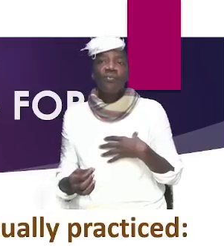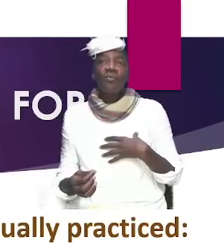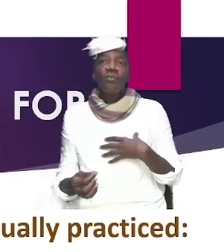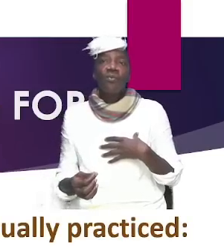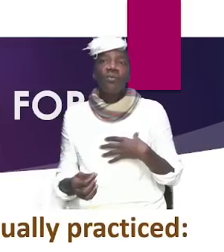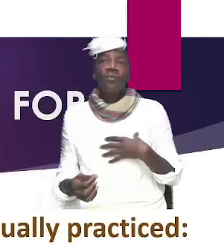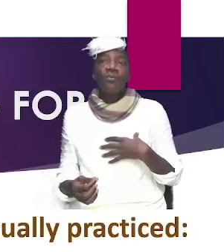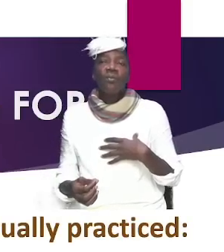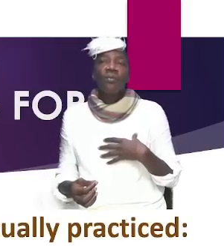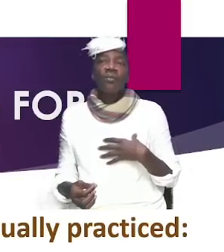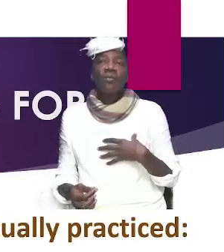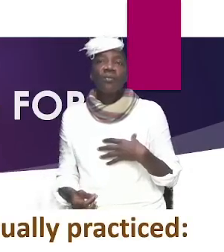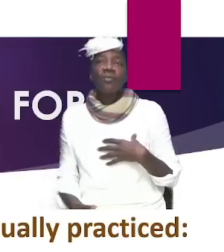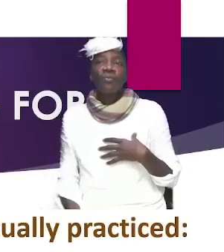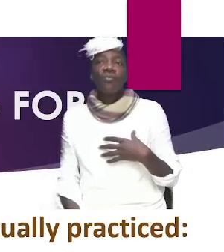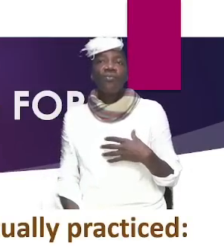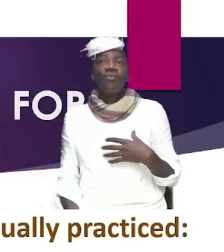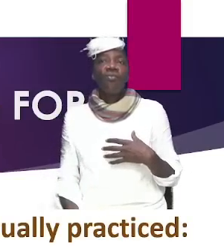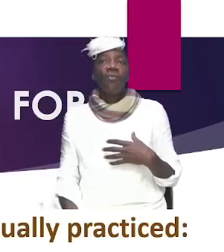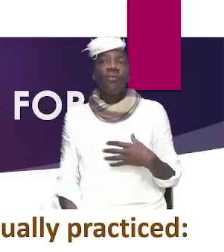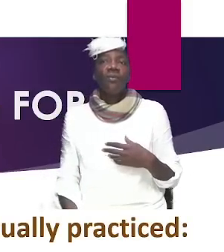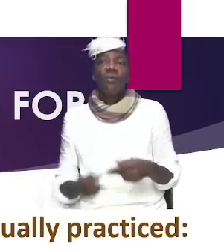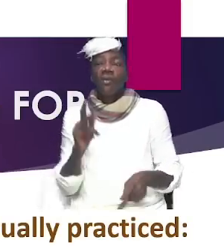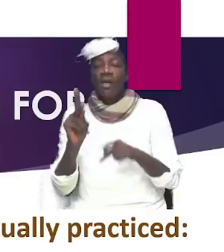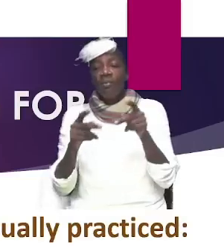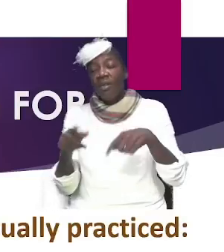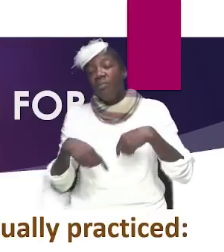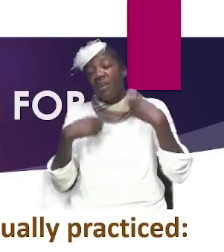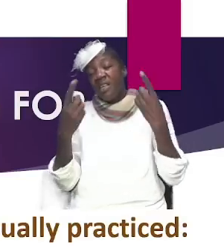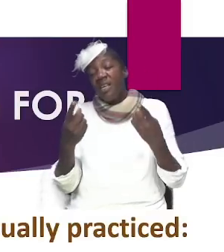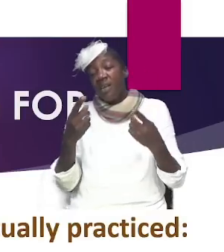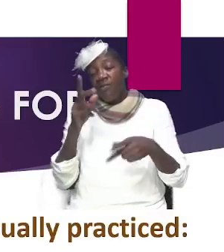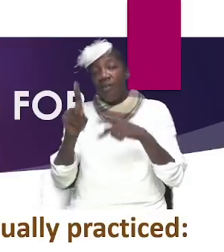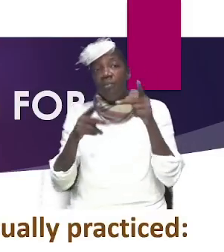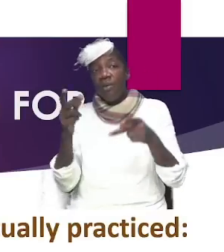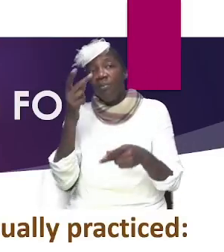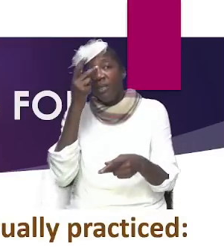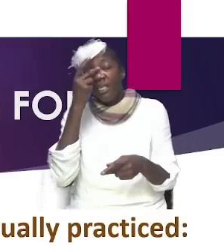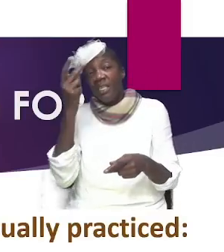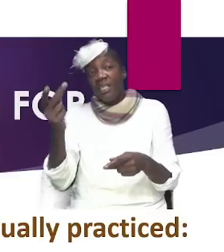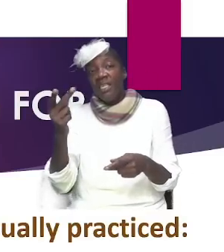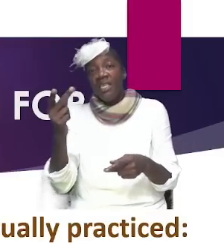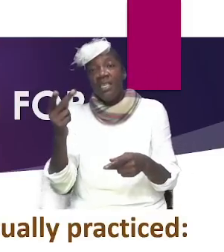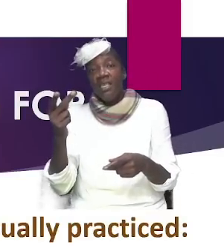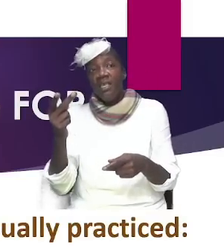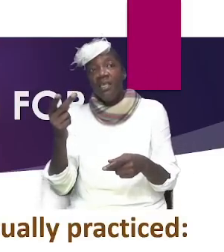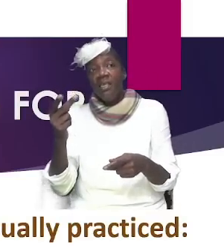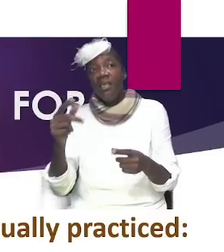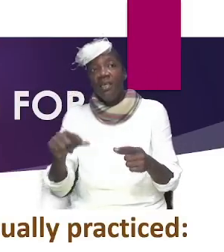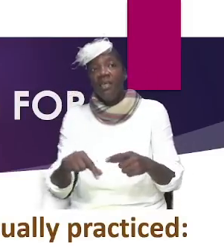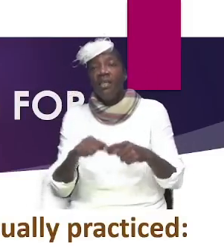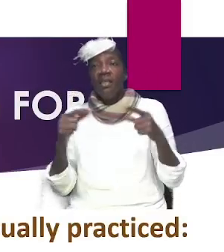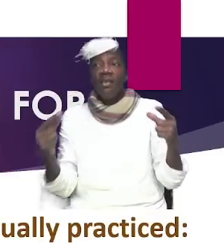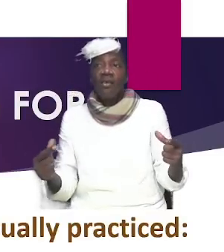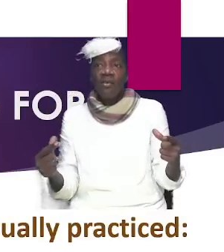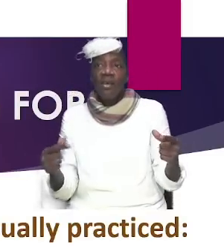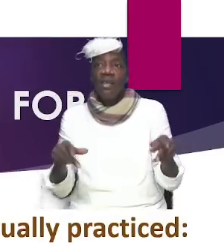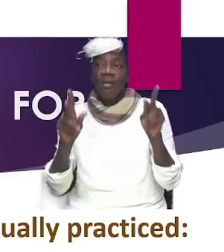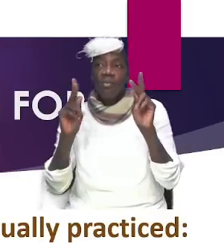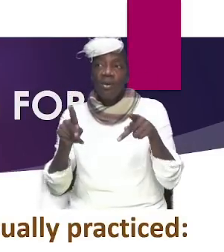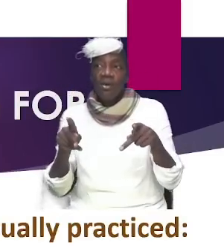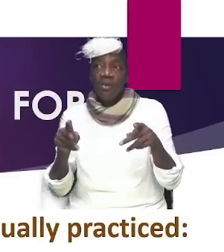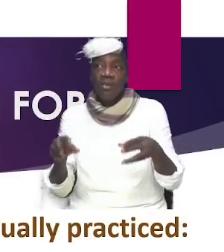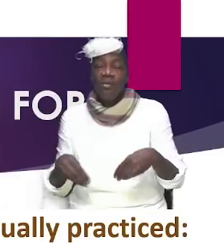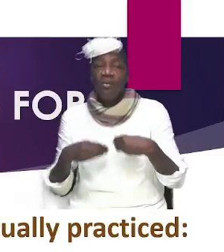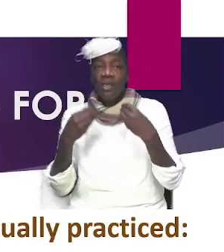Also the part about giving. Folks were giving that people can see them and see that, oh, this is a great member of society. Look how he